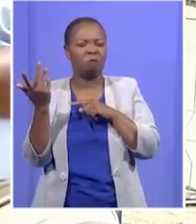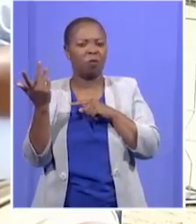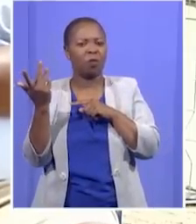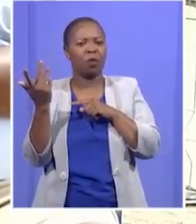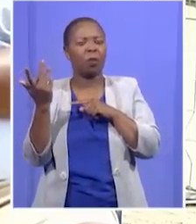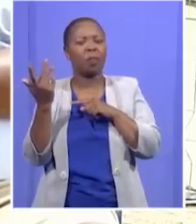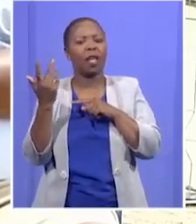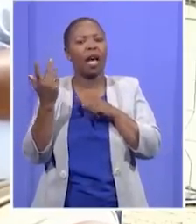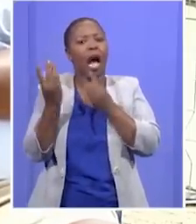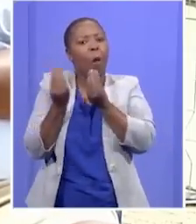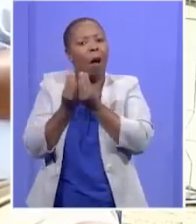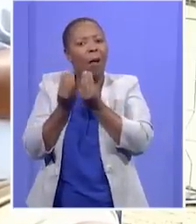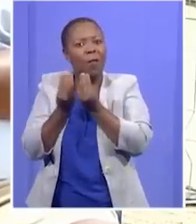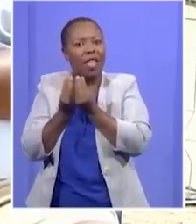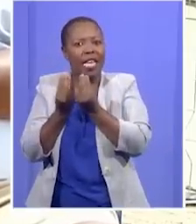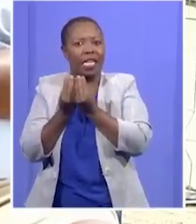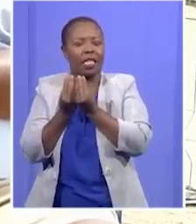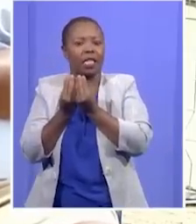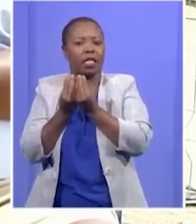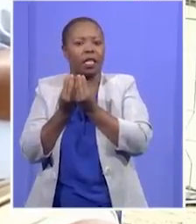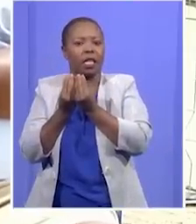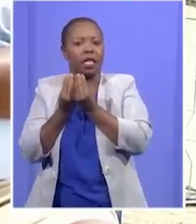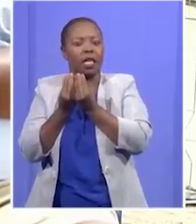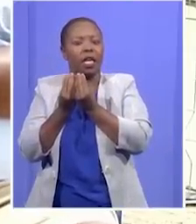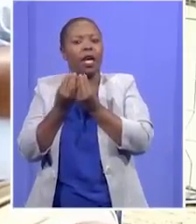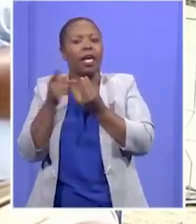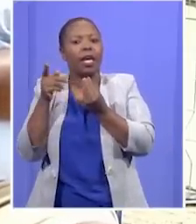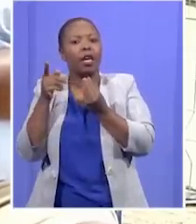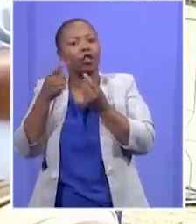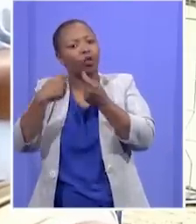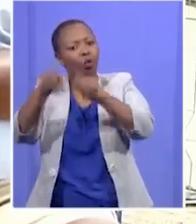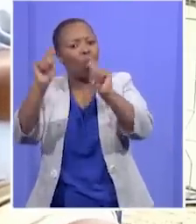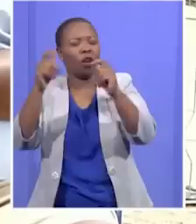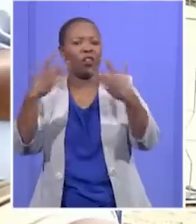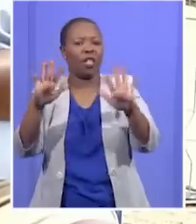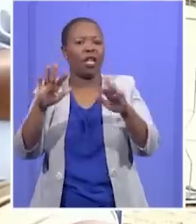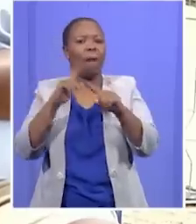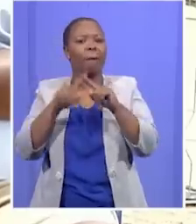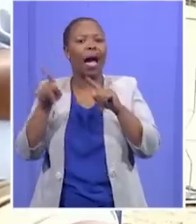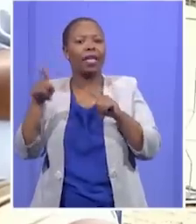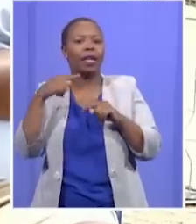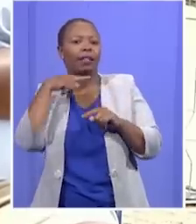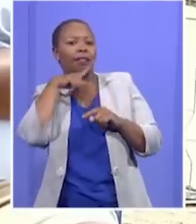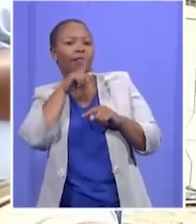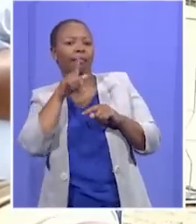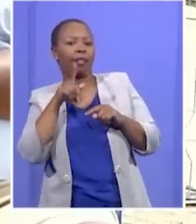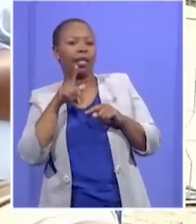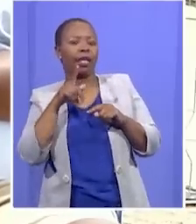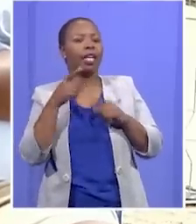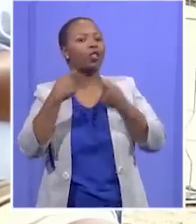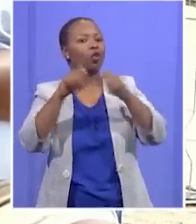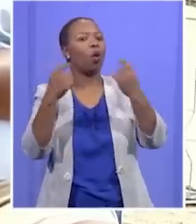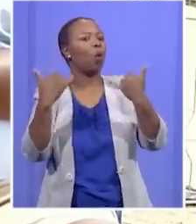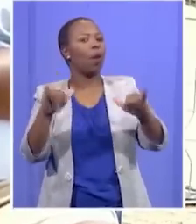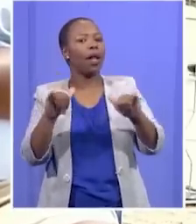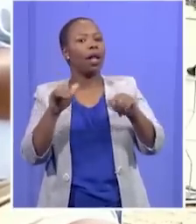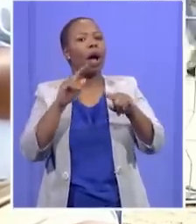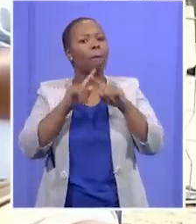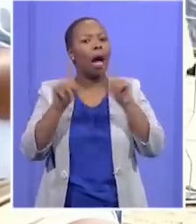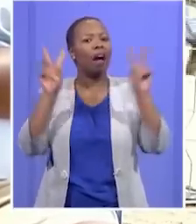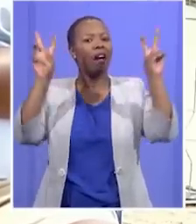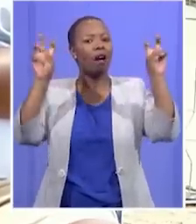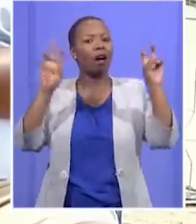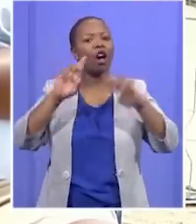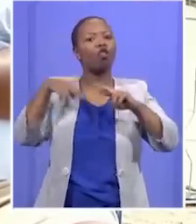barrels, pretended they have not been sold, yet he's talking a renewal. Similarly, with